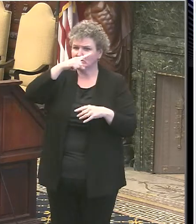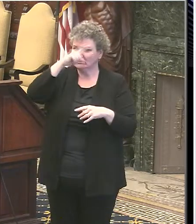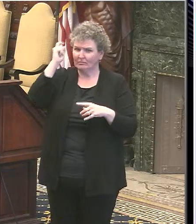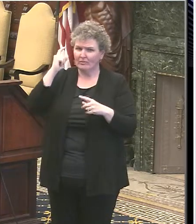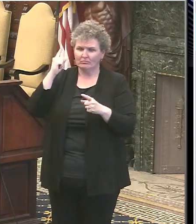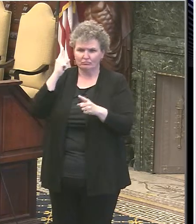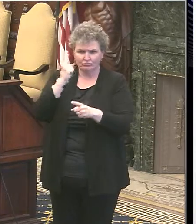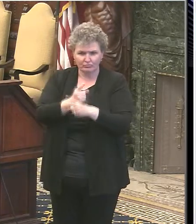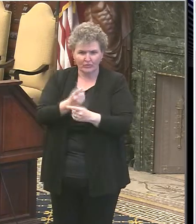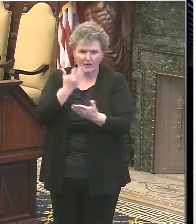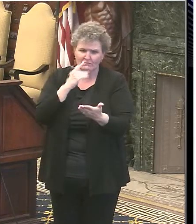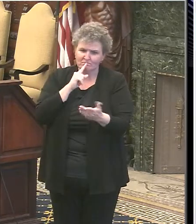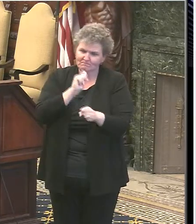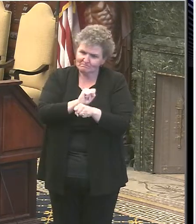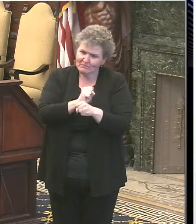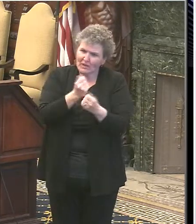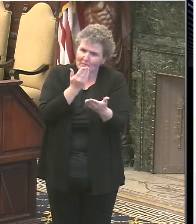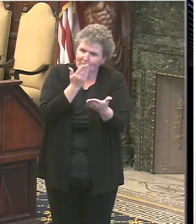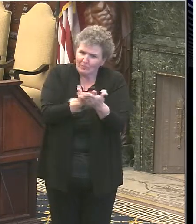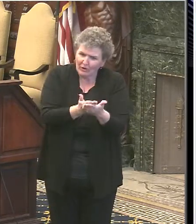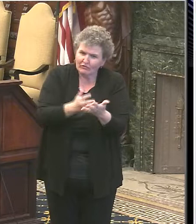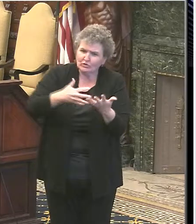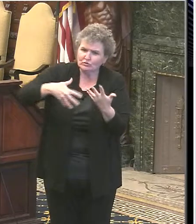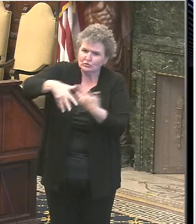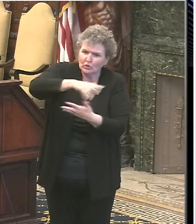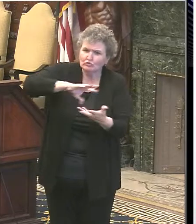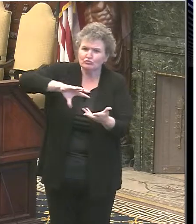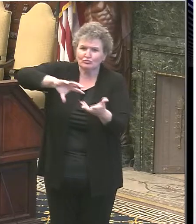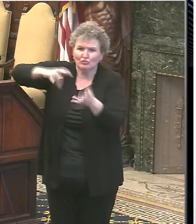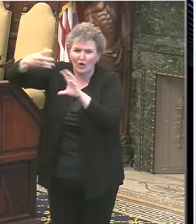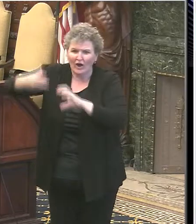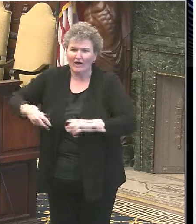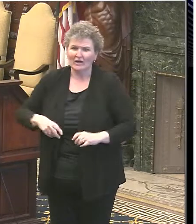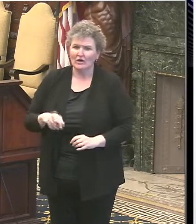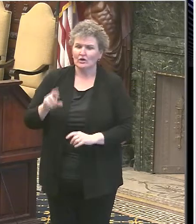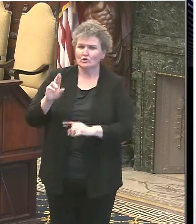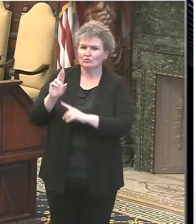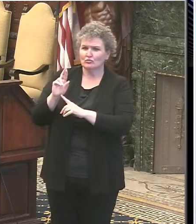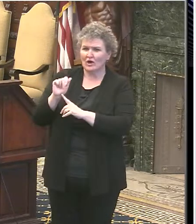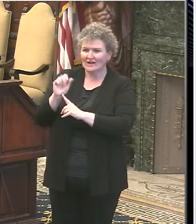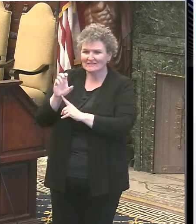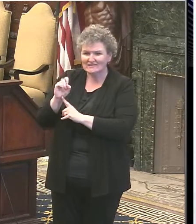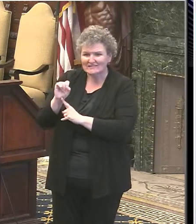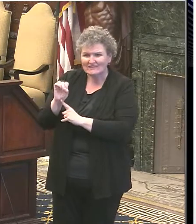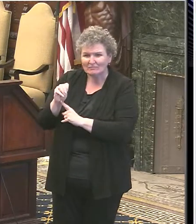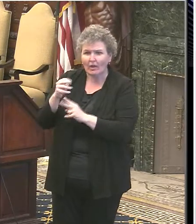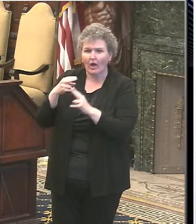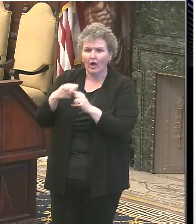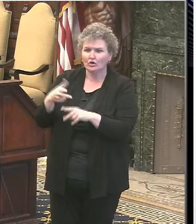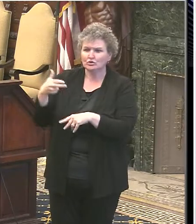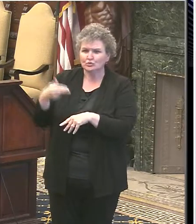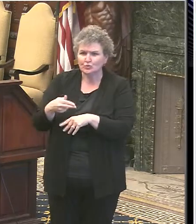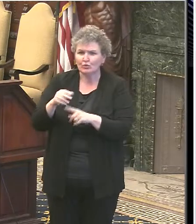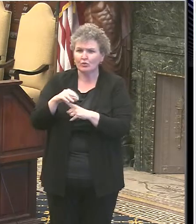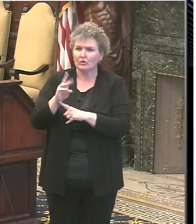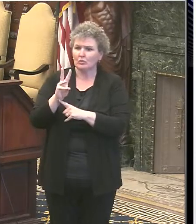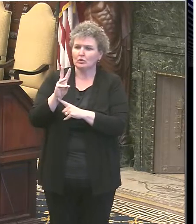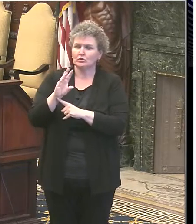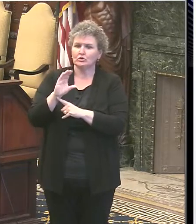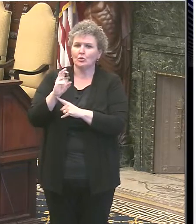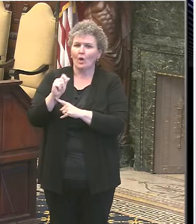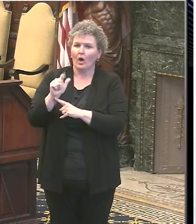social unrest related to structural racism, then the shooting of Walter Wallace Jr., and so much more. And now we're adding